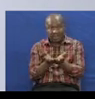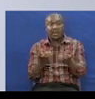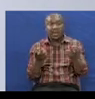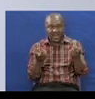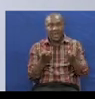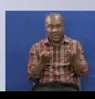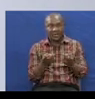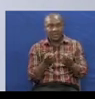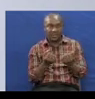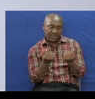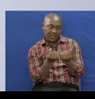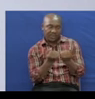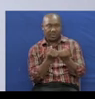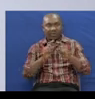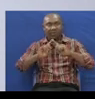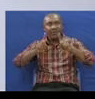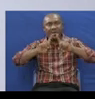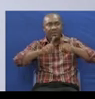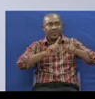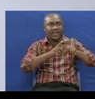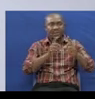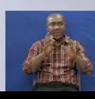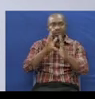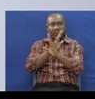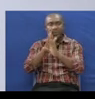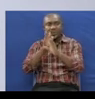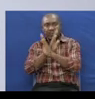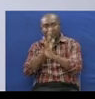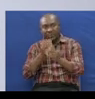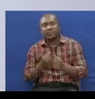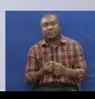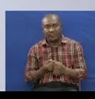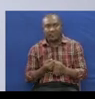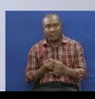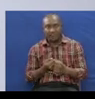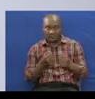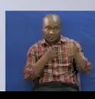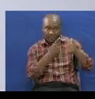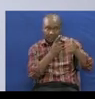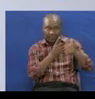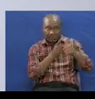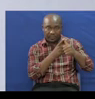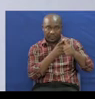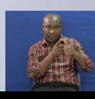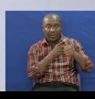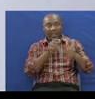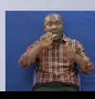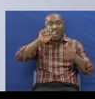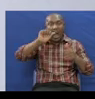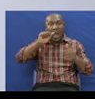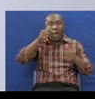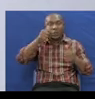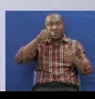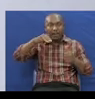also is made up of different components. And these components are